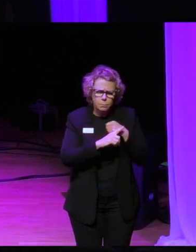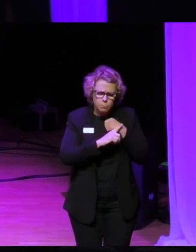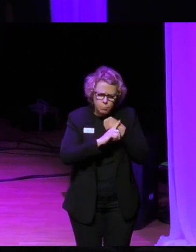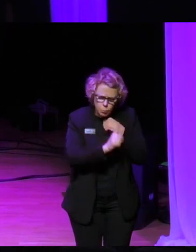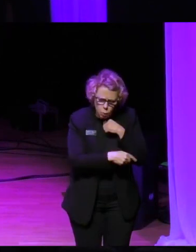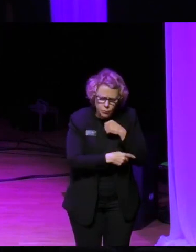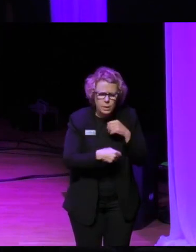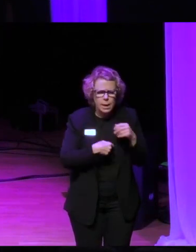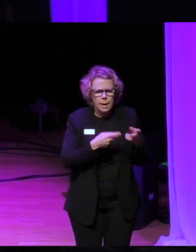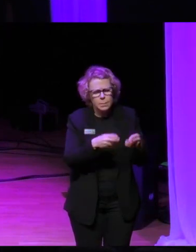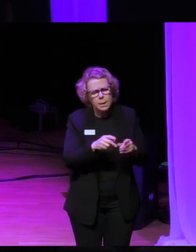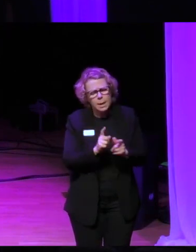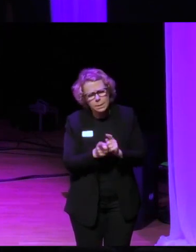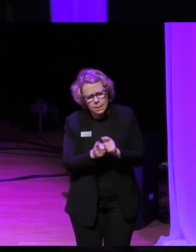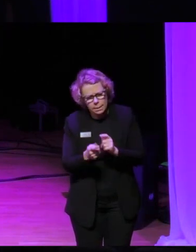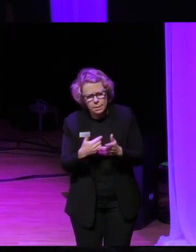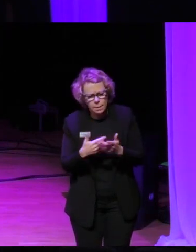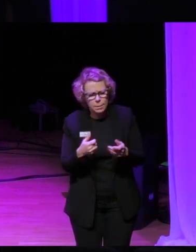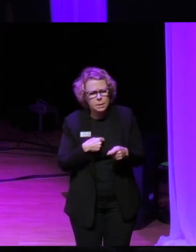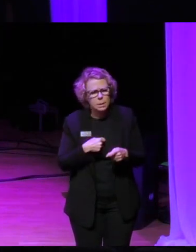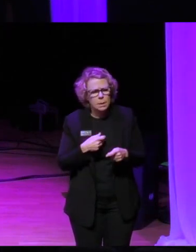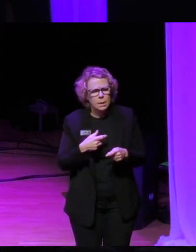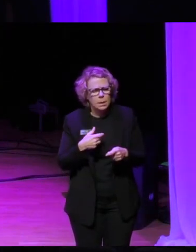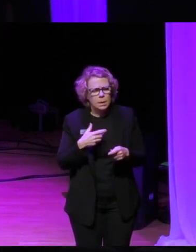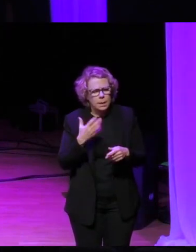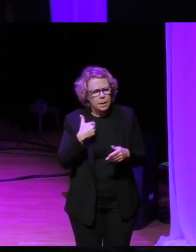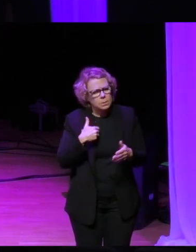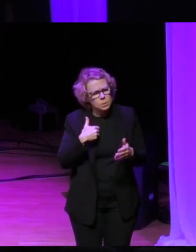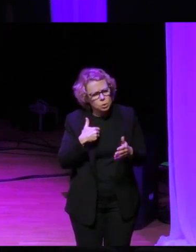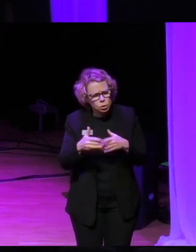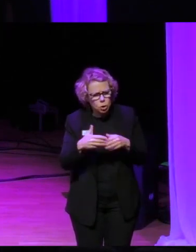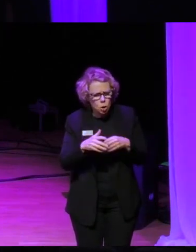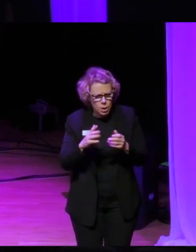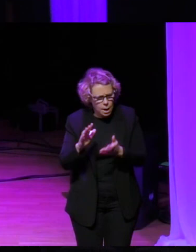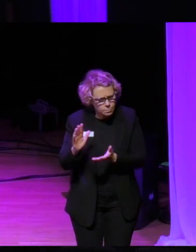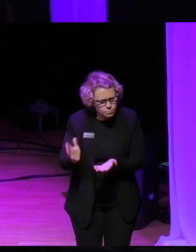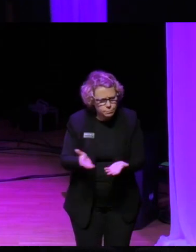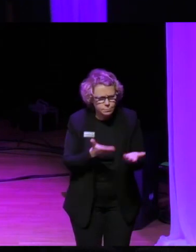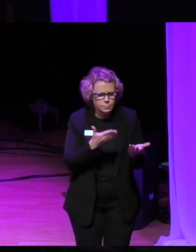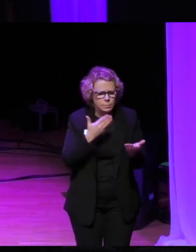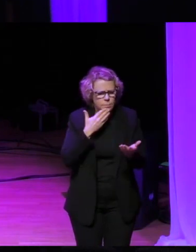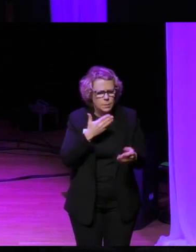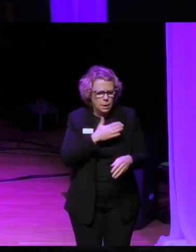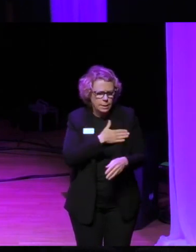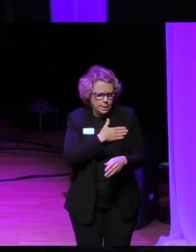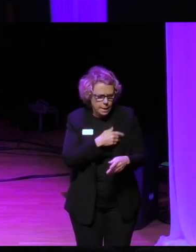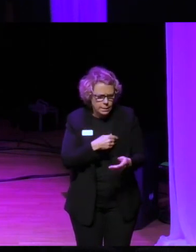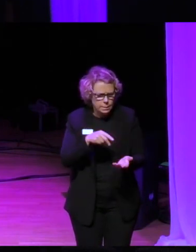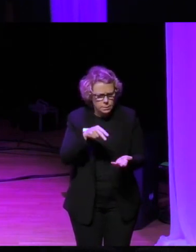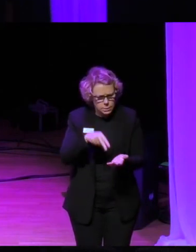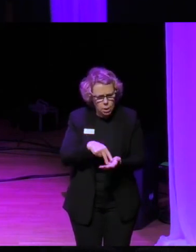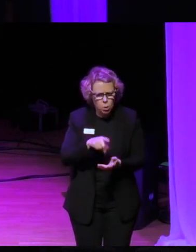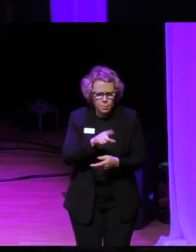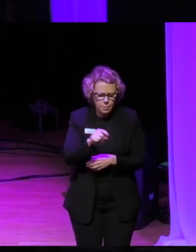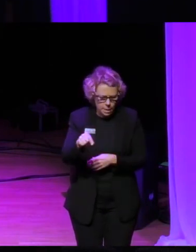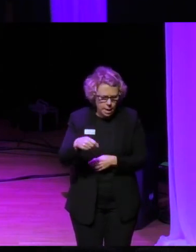the ACLU lawyers and the civil society lawyers to be willing to take on these cases. Okay. So that will actually be